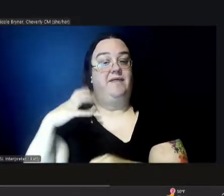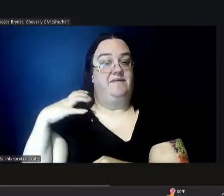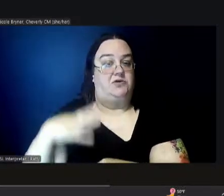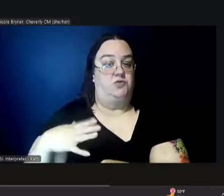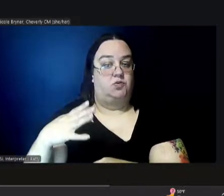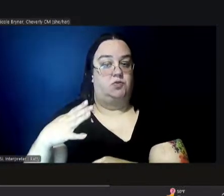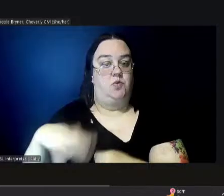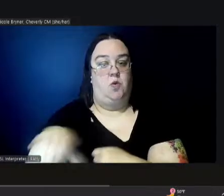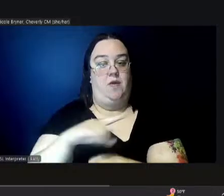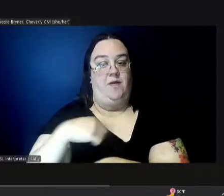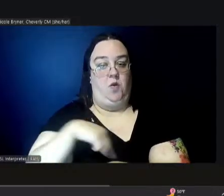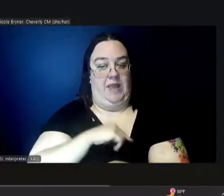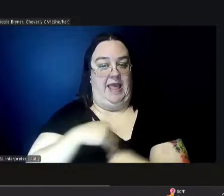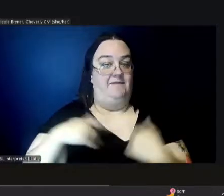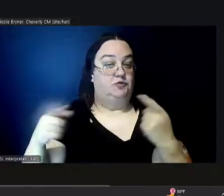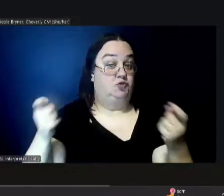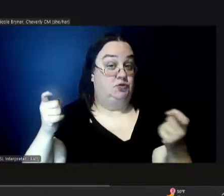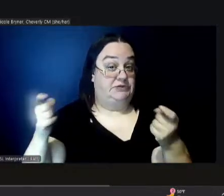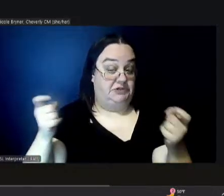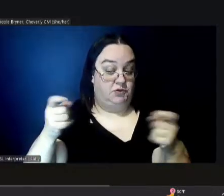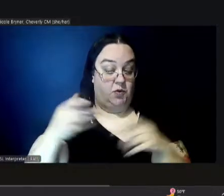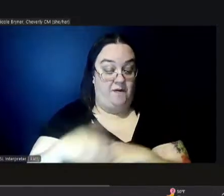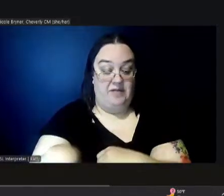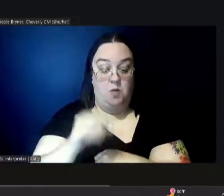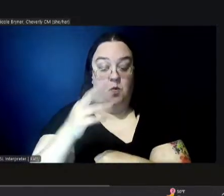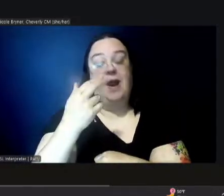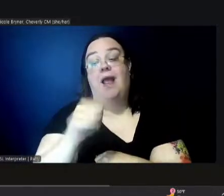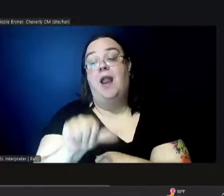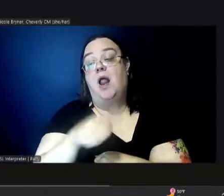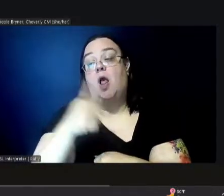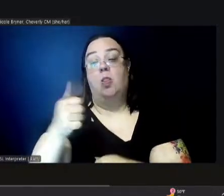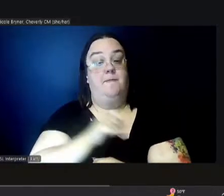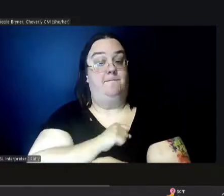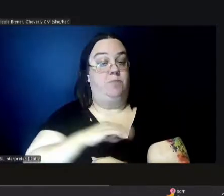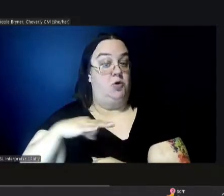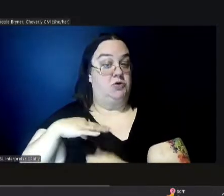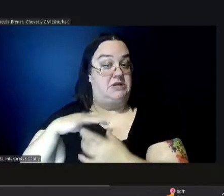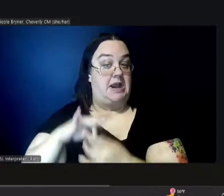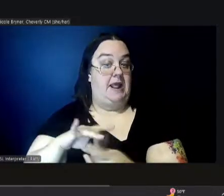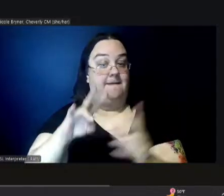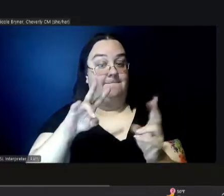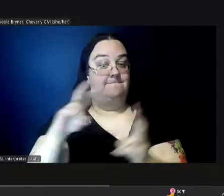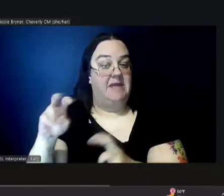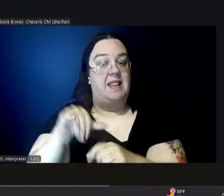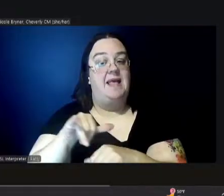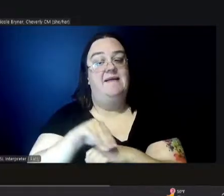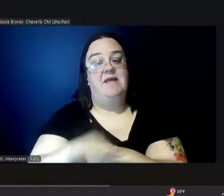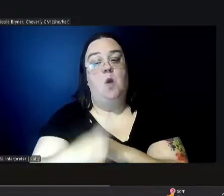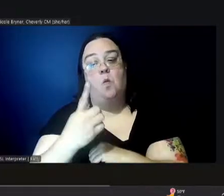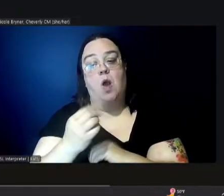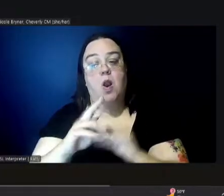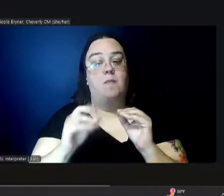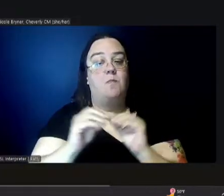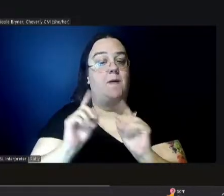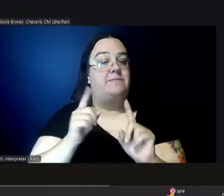has jurisdiction, or any other personnel matter that affects one or more specific individuals.